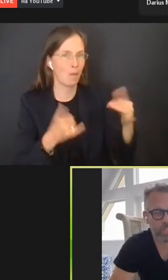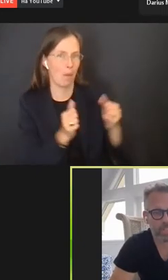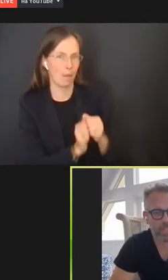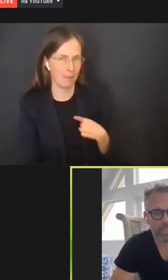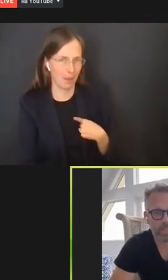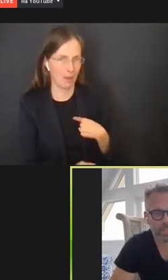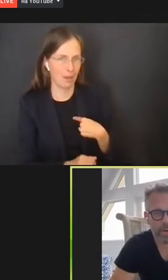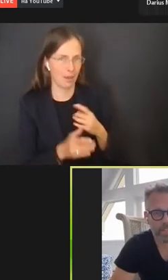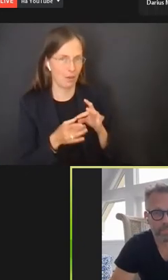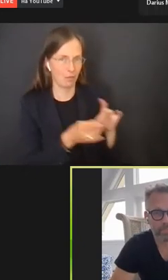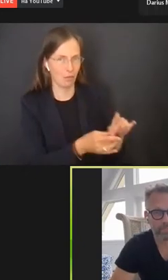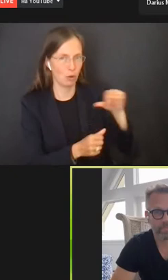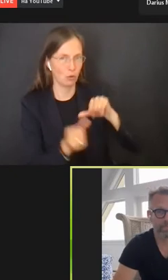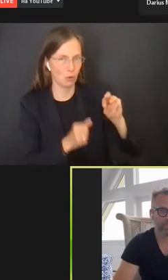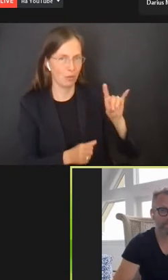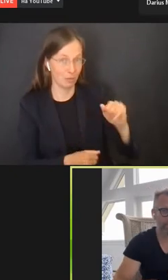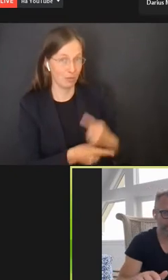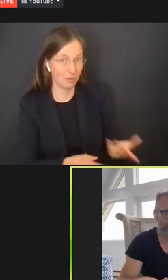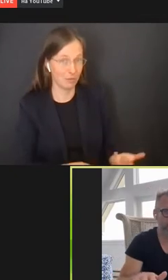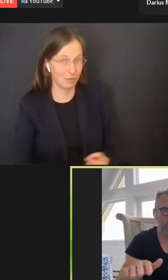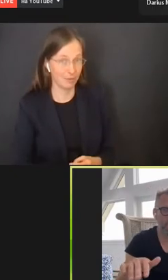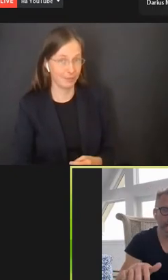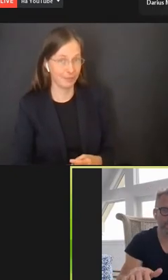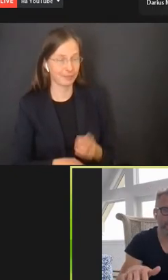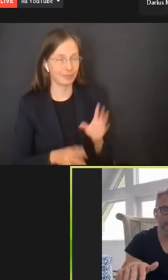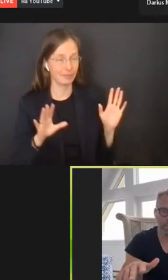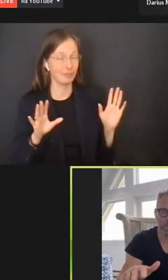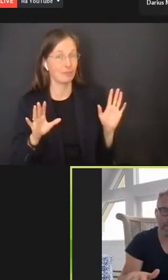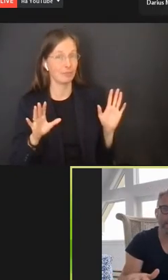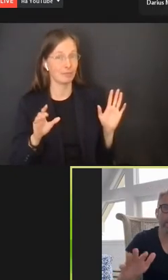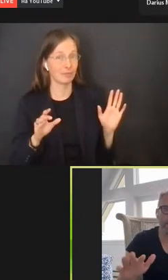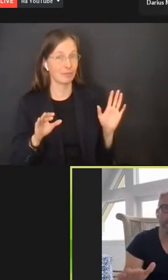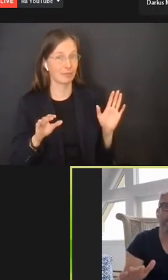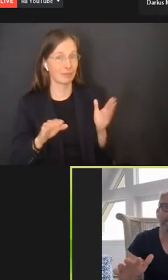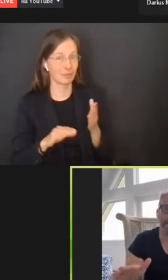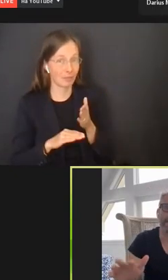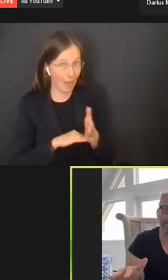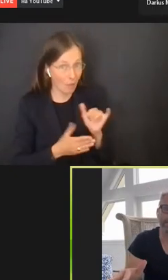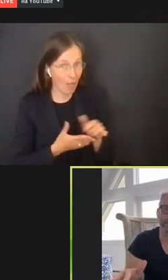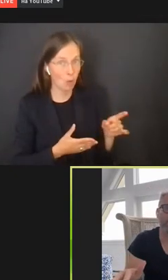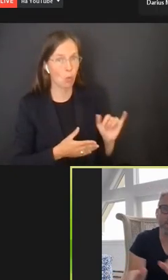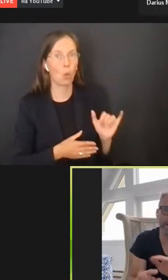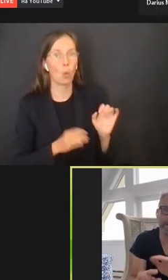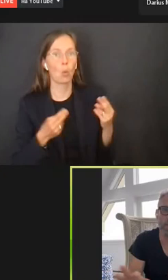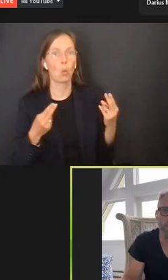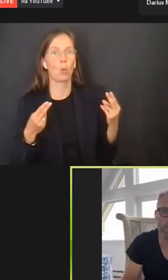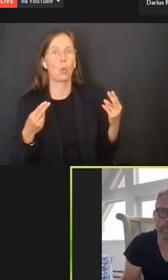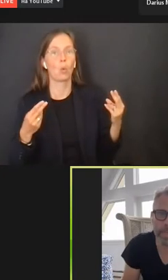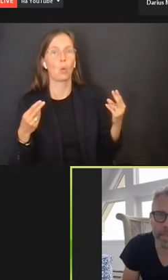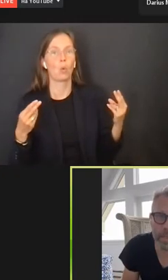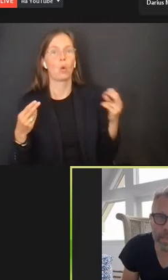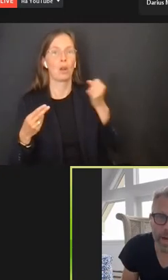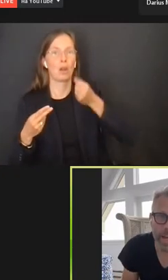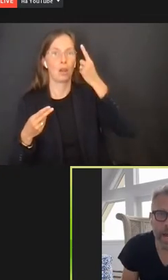on the socials. Right? You just, after that, you were like, okay, I get it. You don't want to get a war with